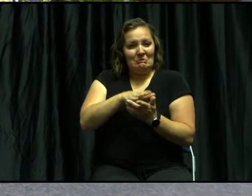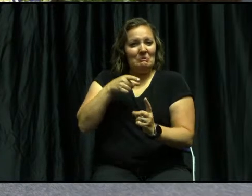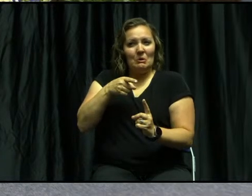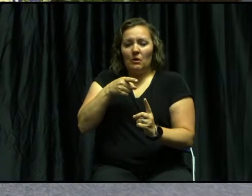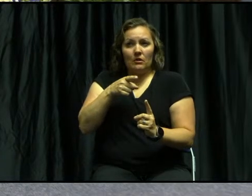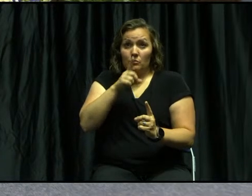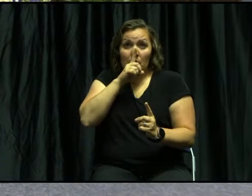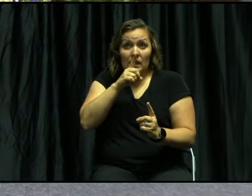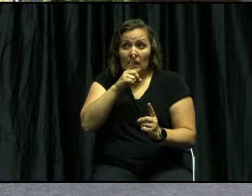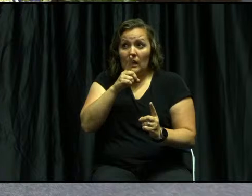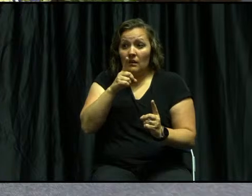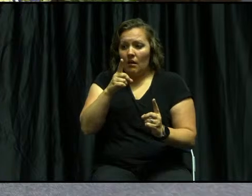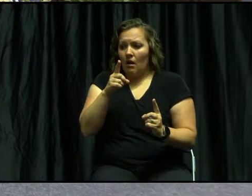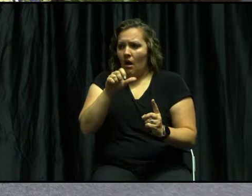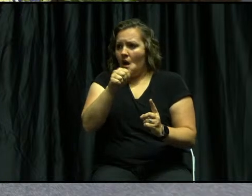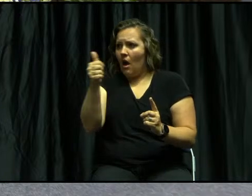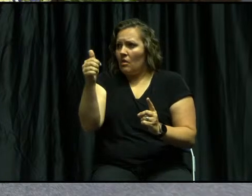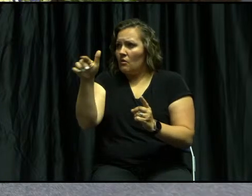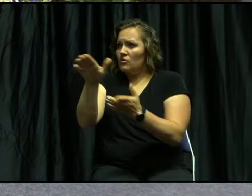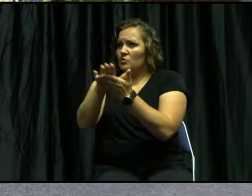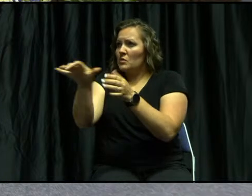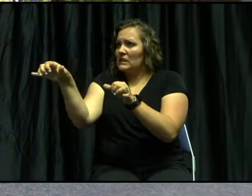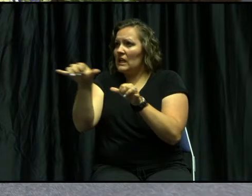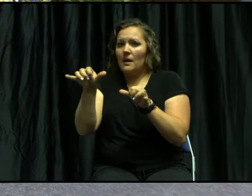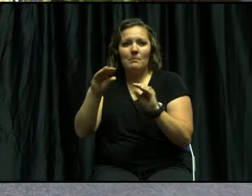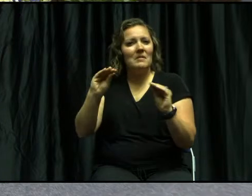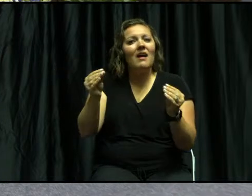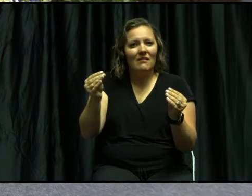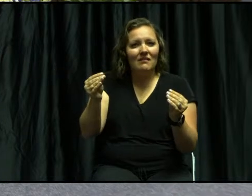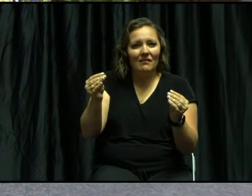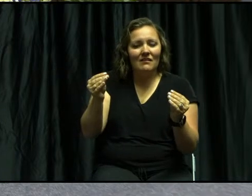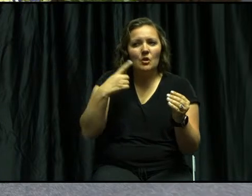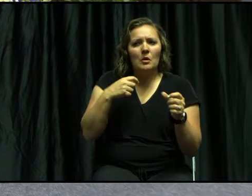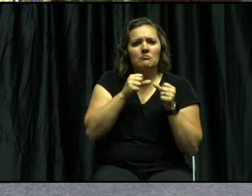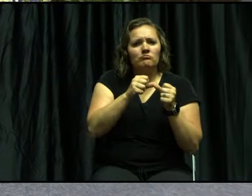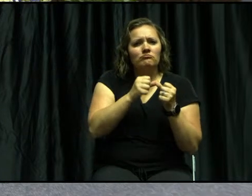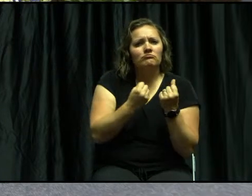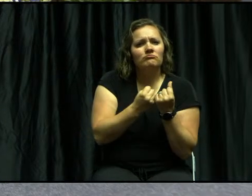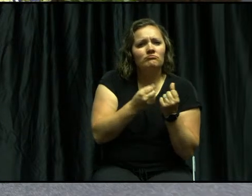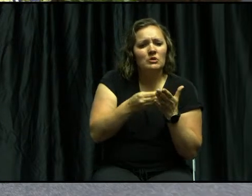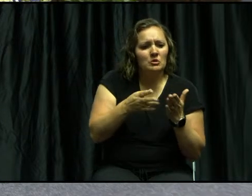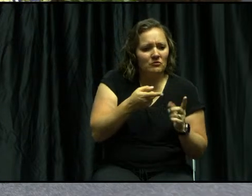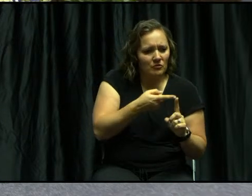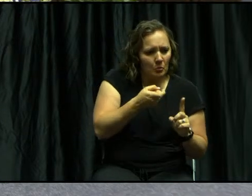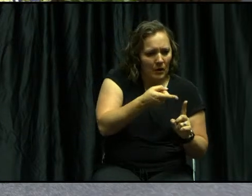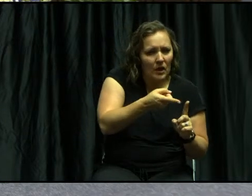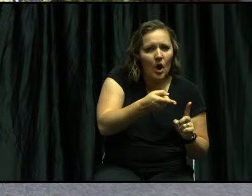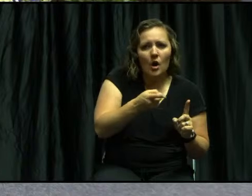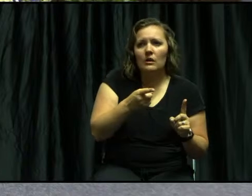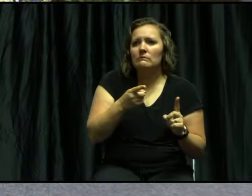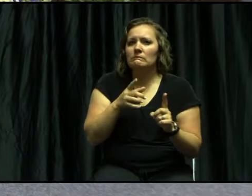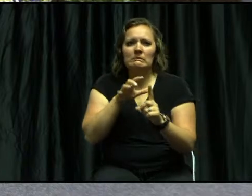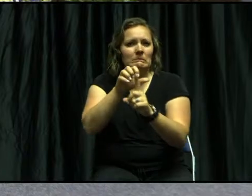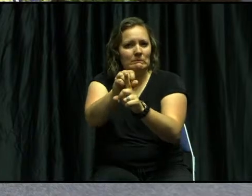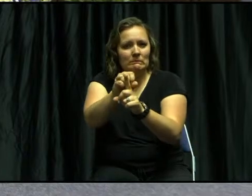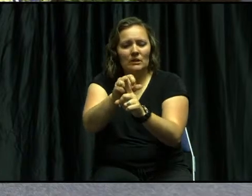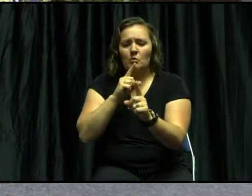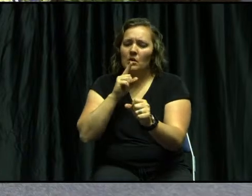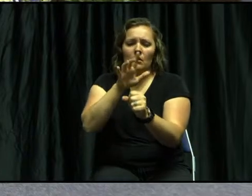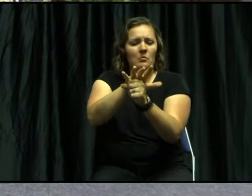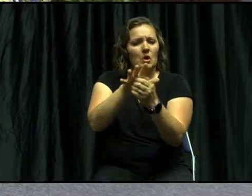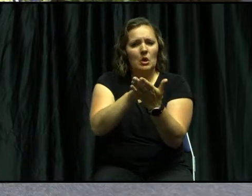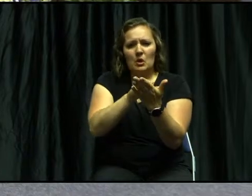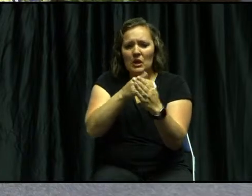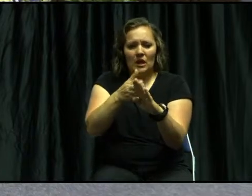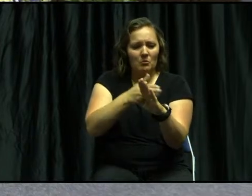no other. We will continue to meet students where they are and help them get to where they want to be, and we're committed to learning and improving